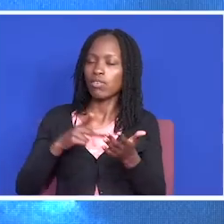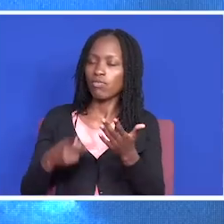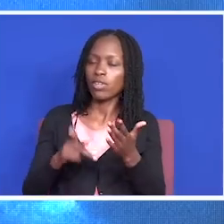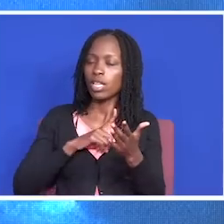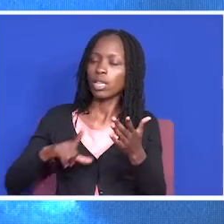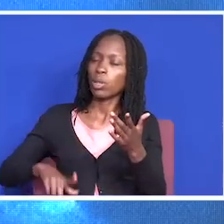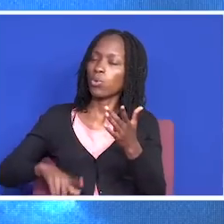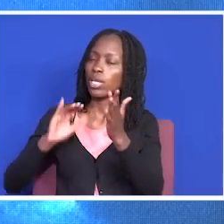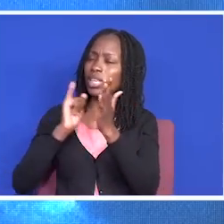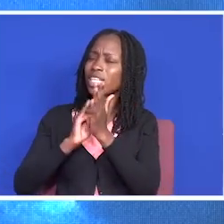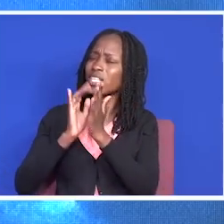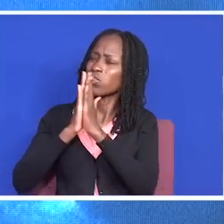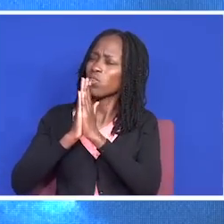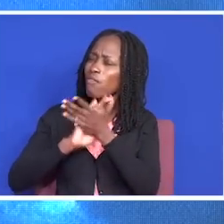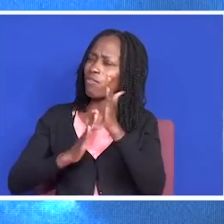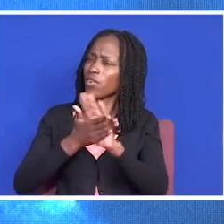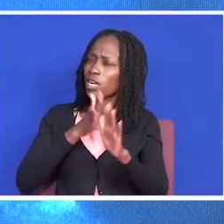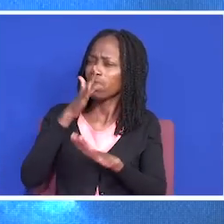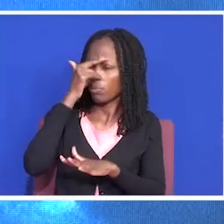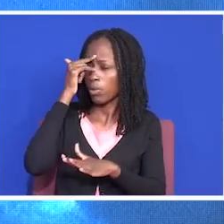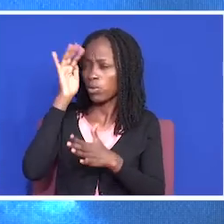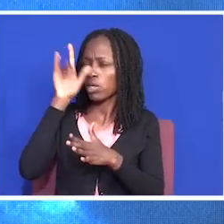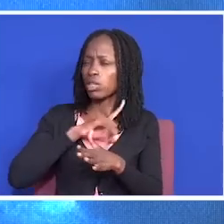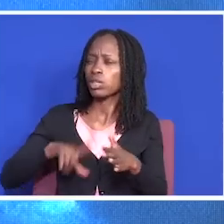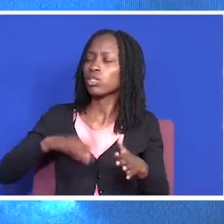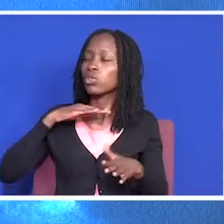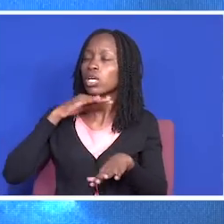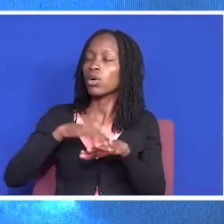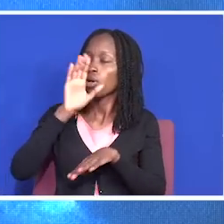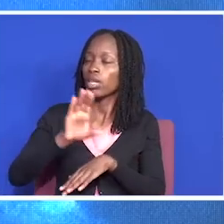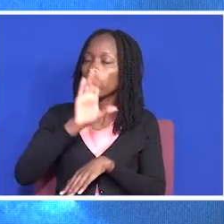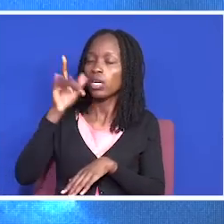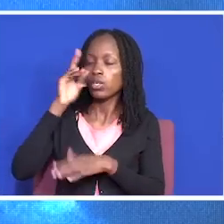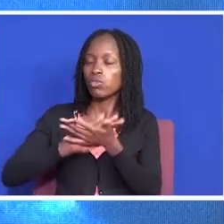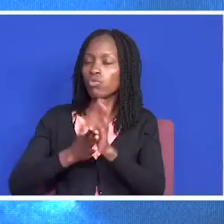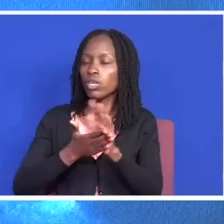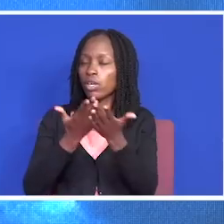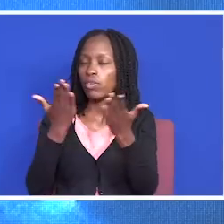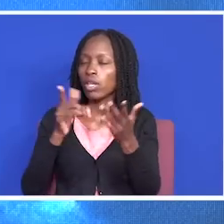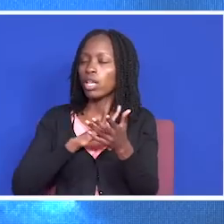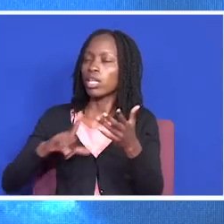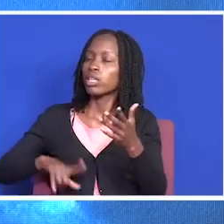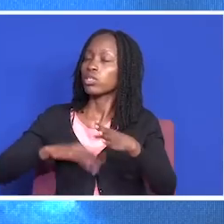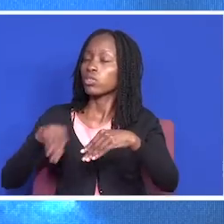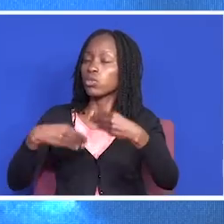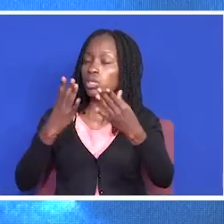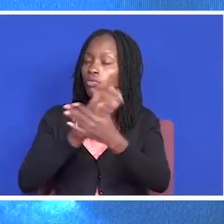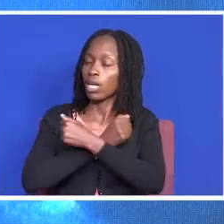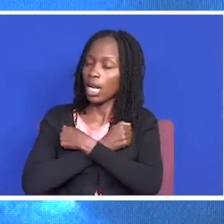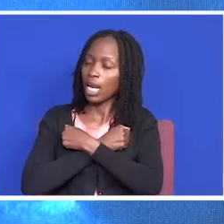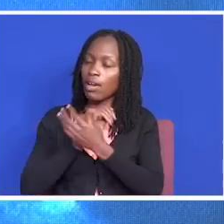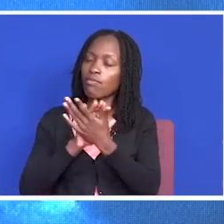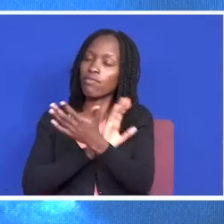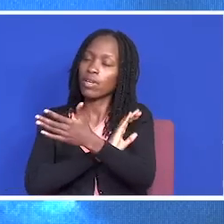one, you'll forgive them. Because that's why you died on the cross, for our forgiveness. But number two, you give him your love, your